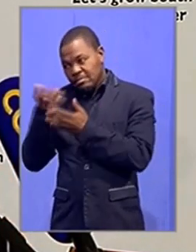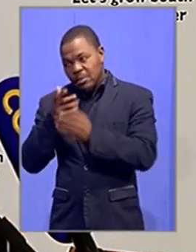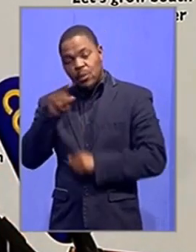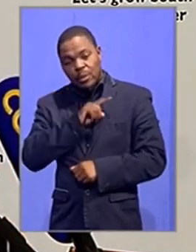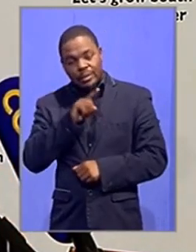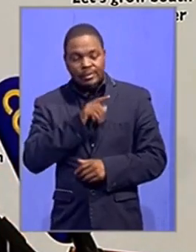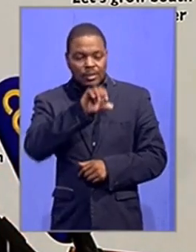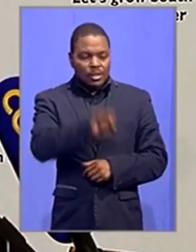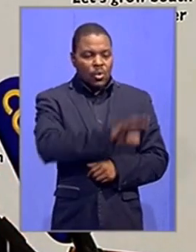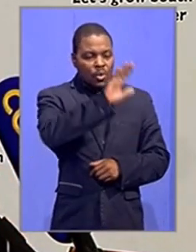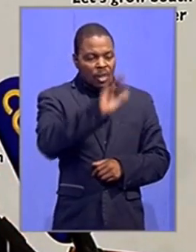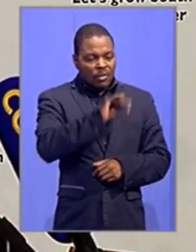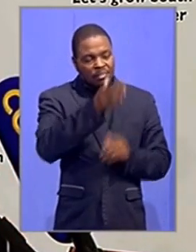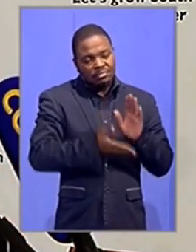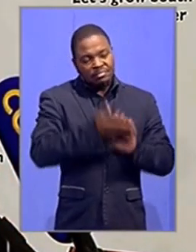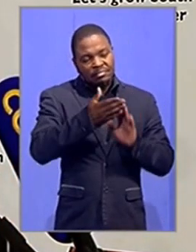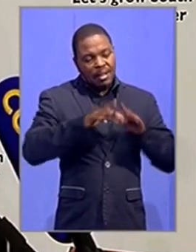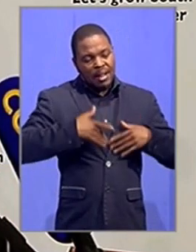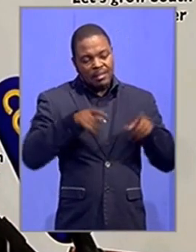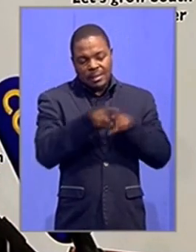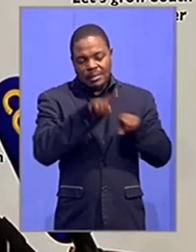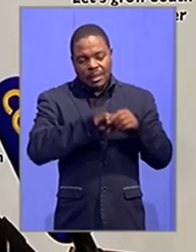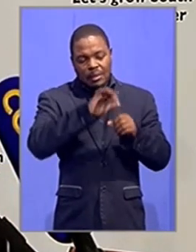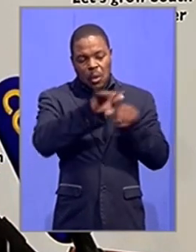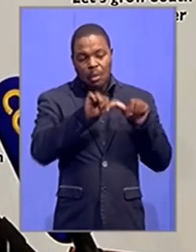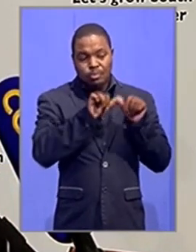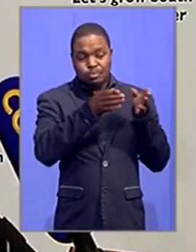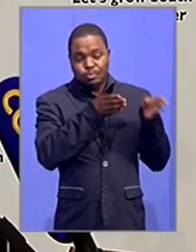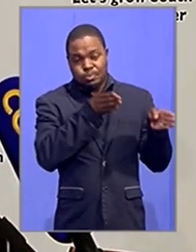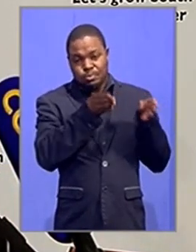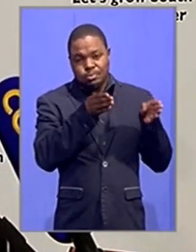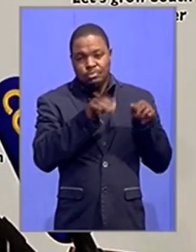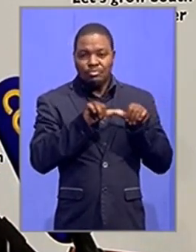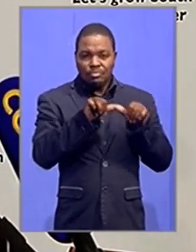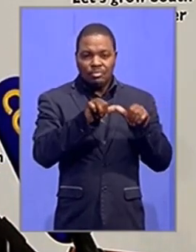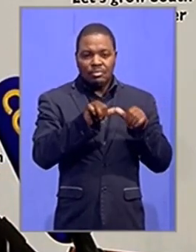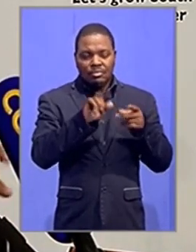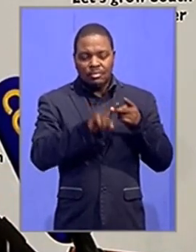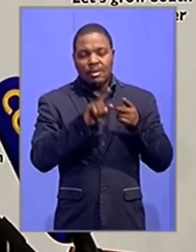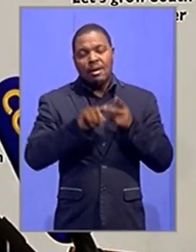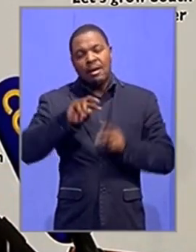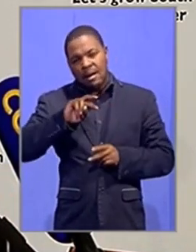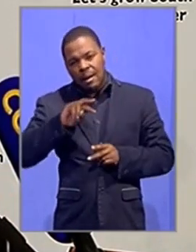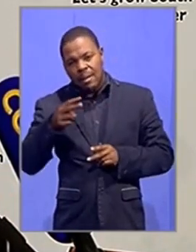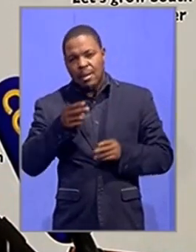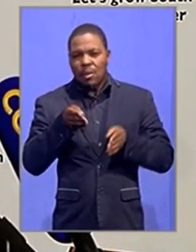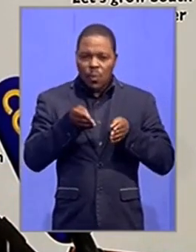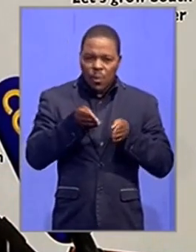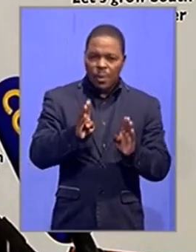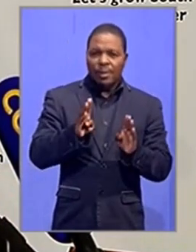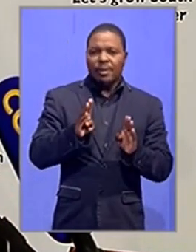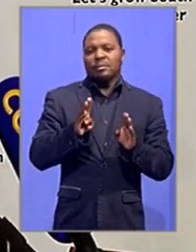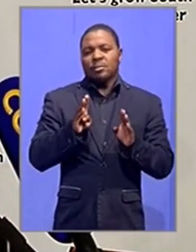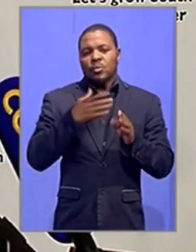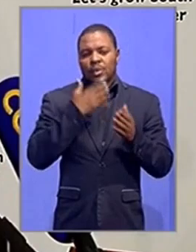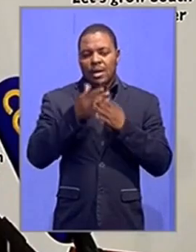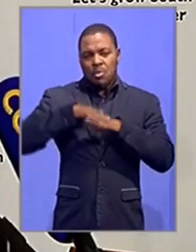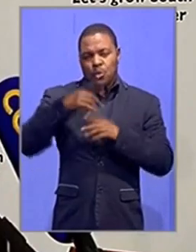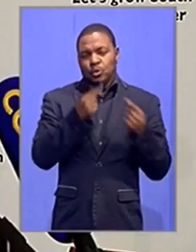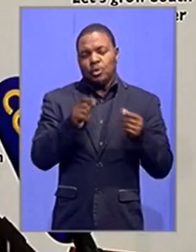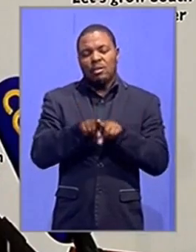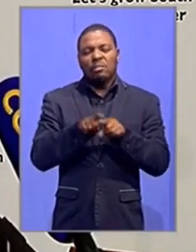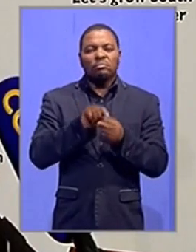with the virus, strengthening all the other preventative hand washing, which we think